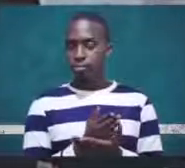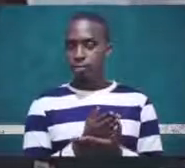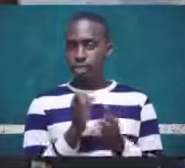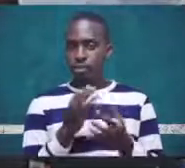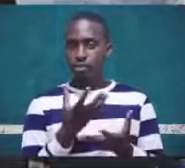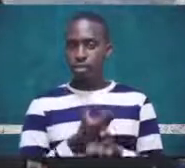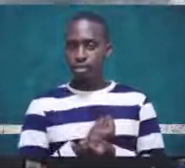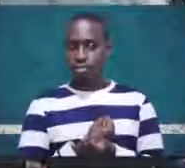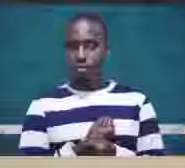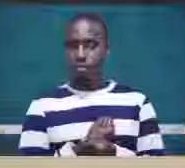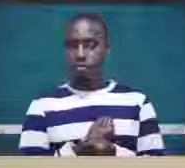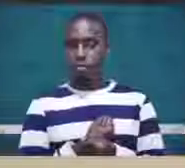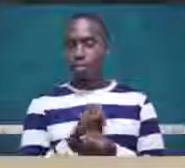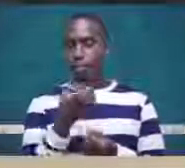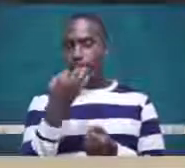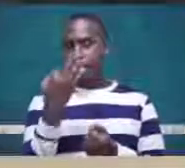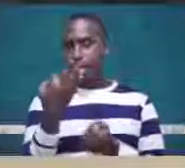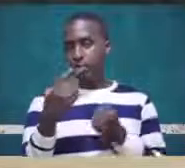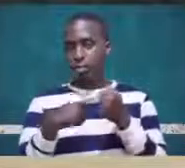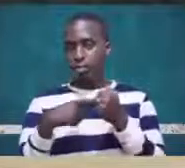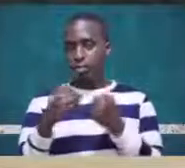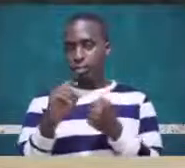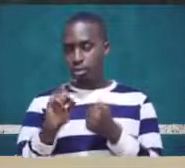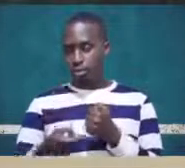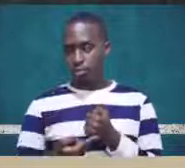if you take this money,